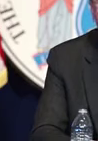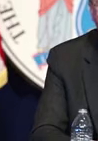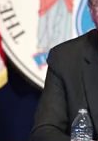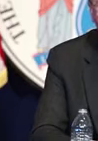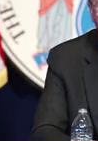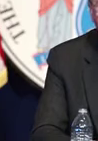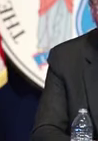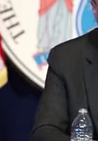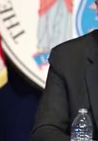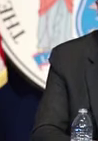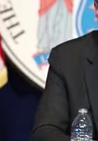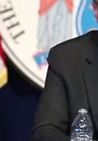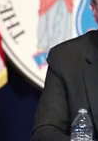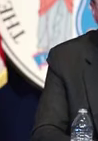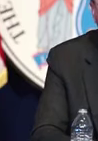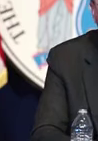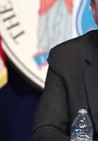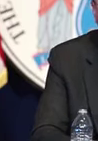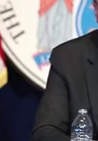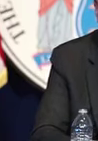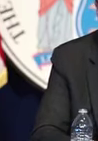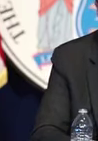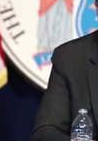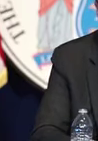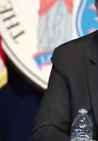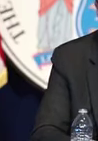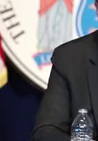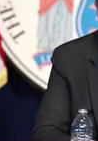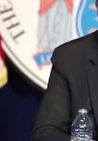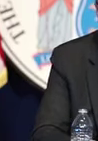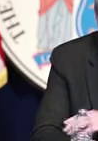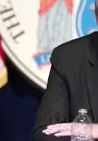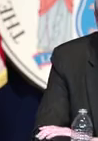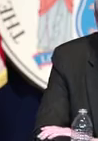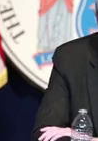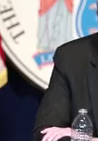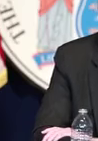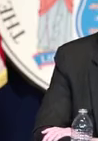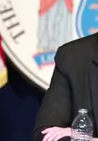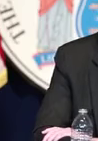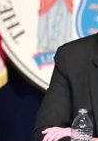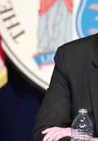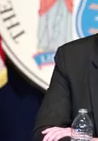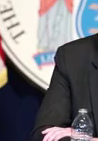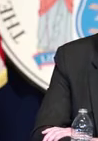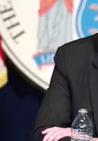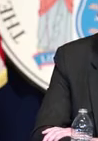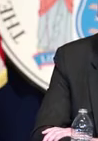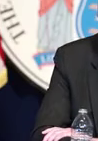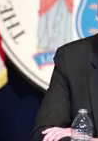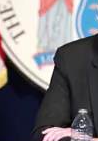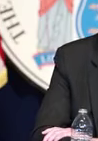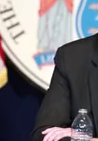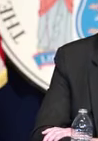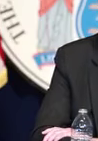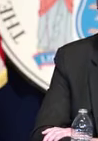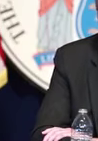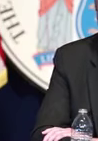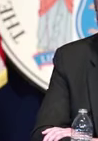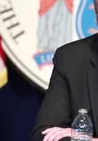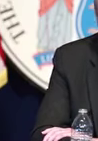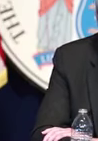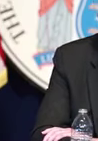let's responsibly, as a region, coordinated, harmonized, reopen our societies and our economies. I'm